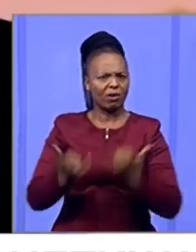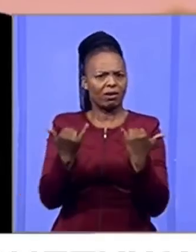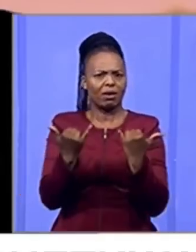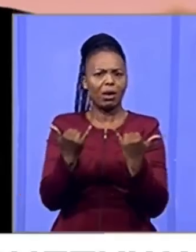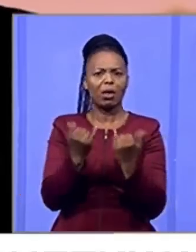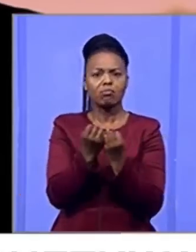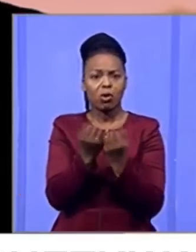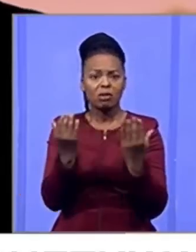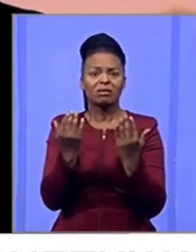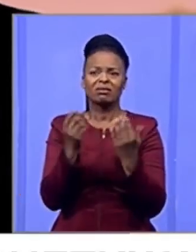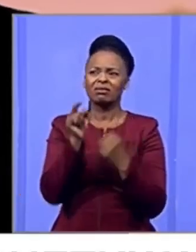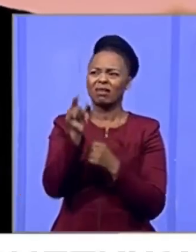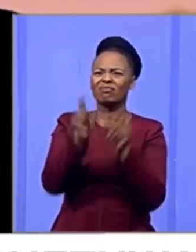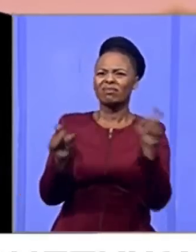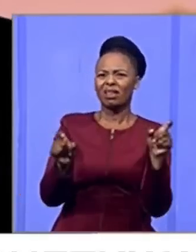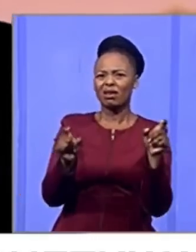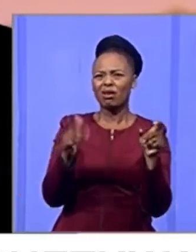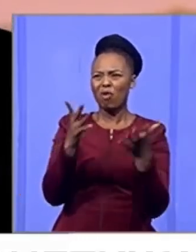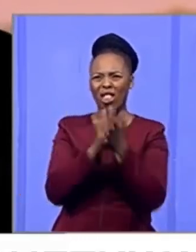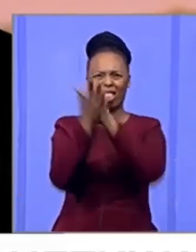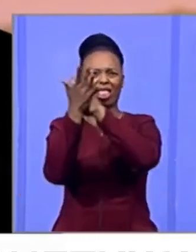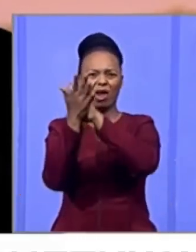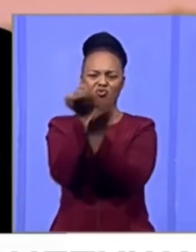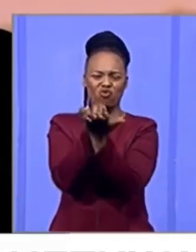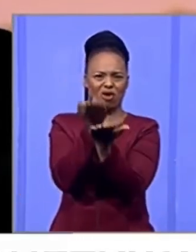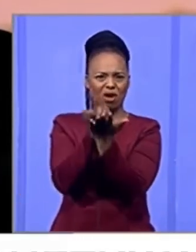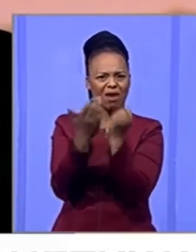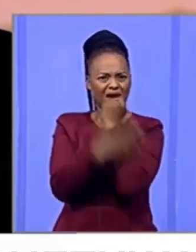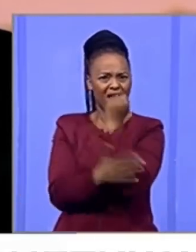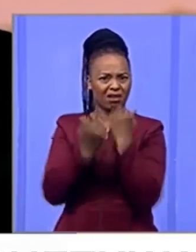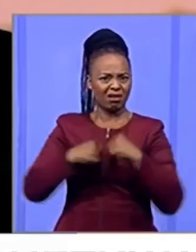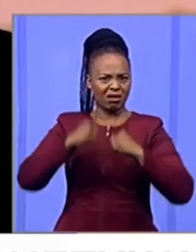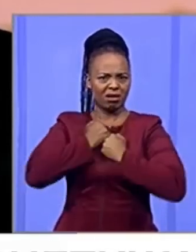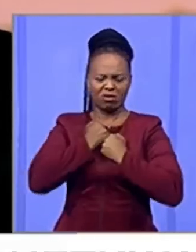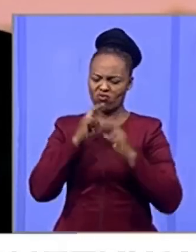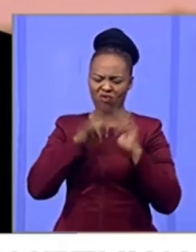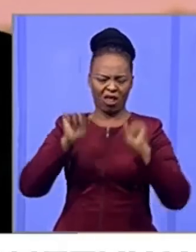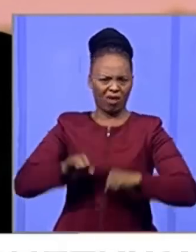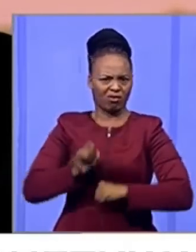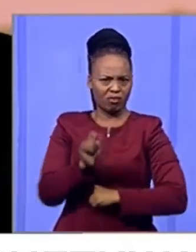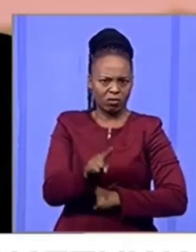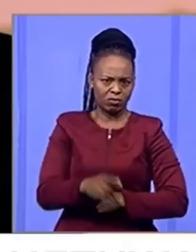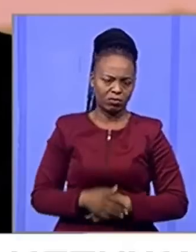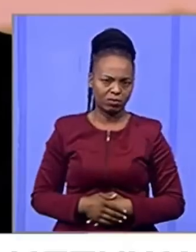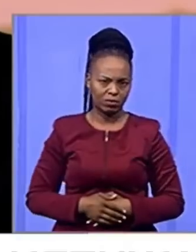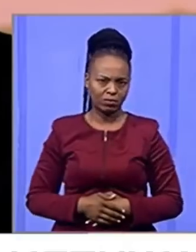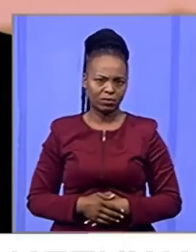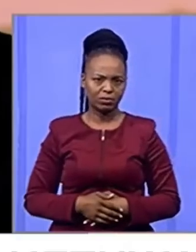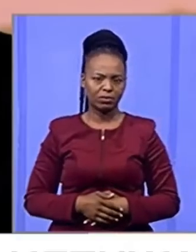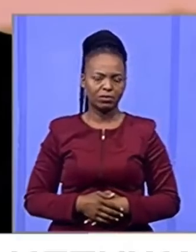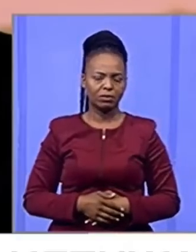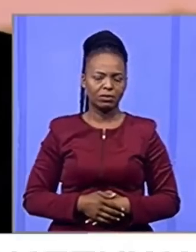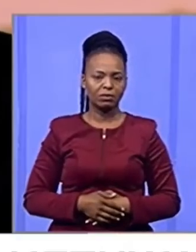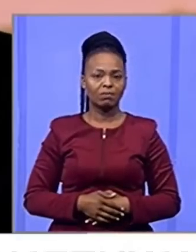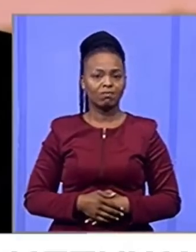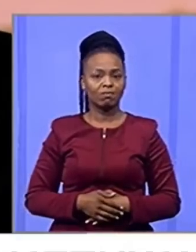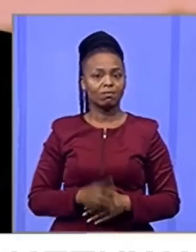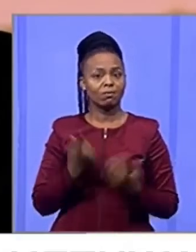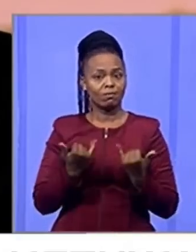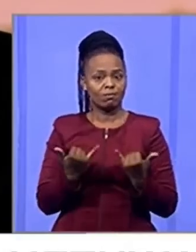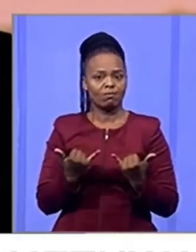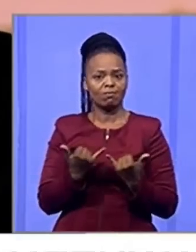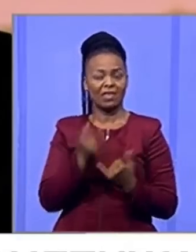who intend to sabotage the economy of our country to have their way. We will